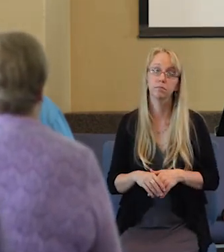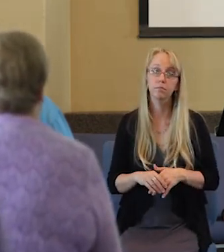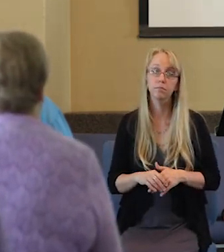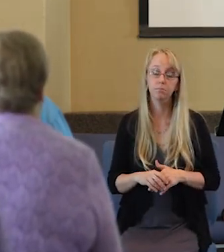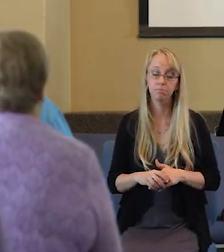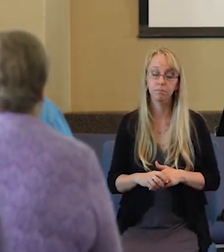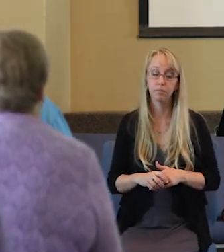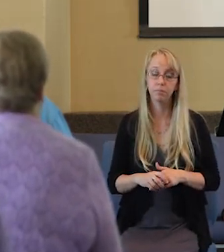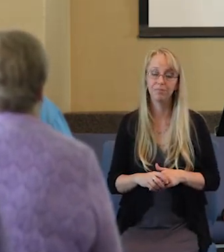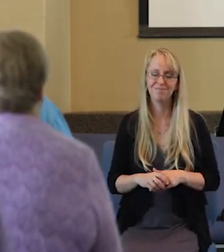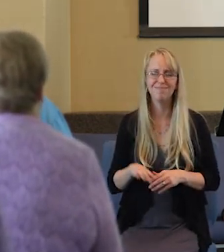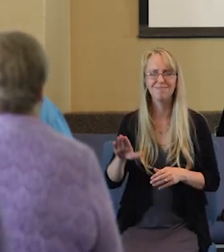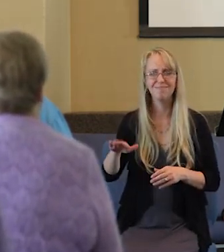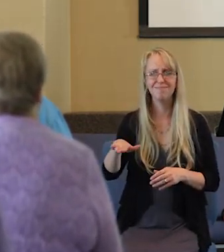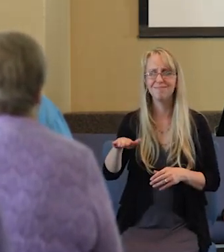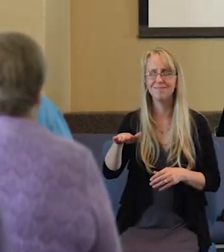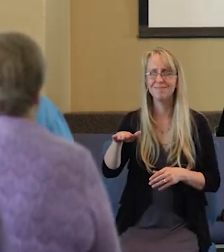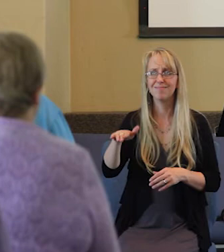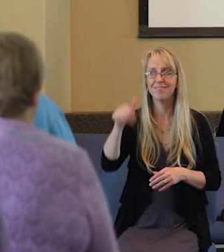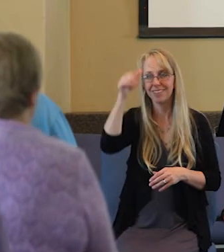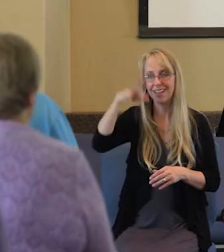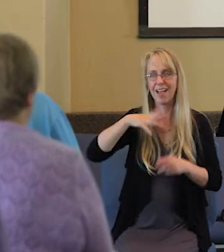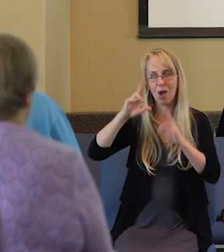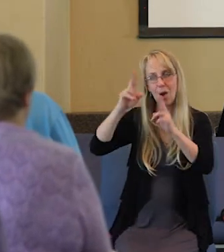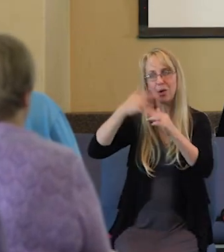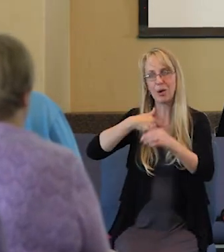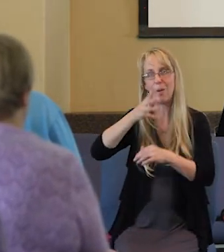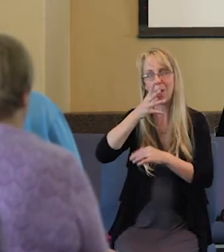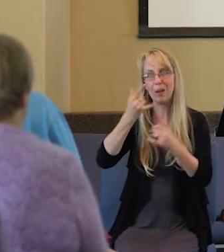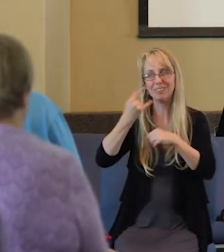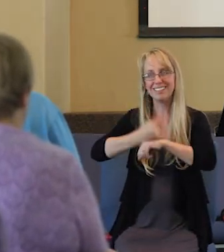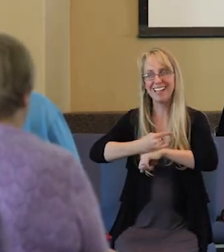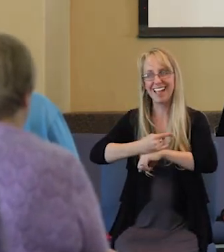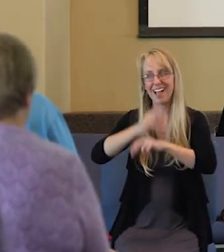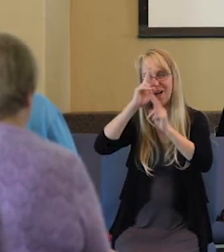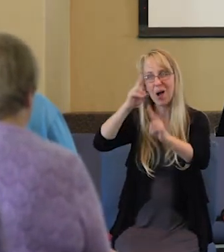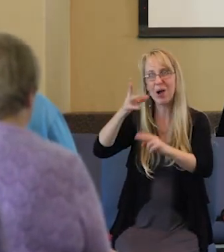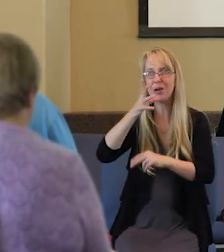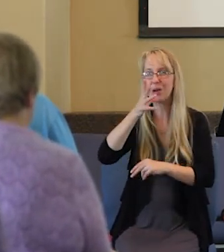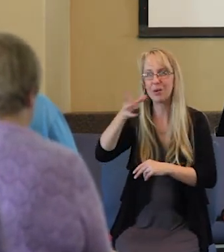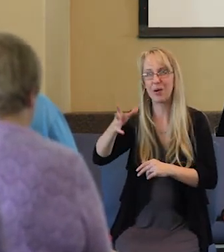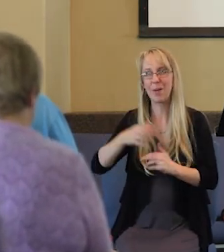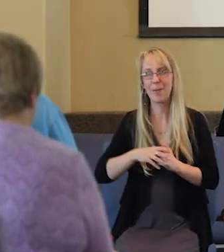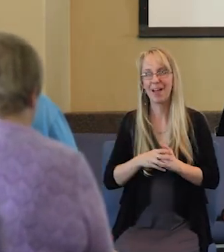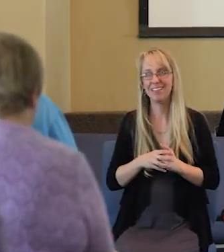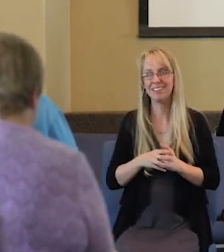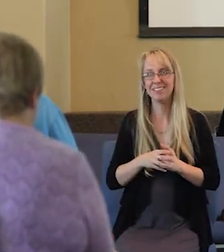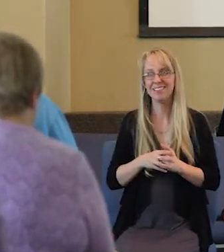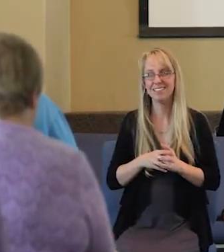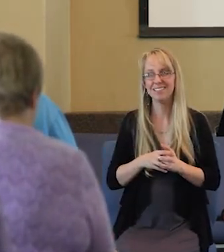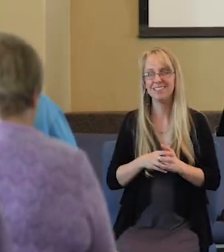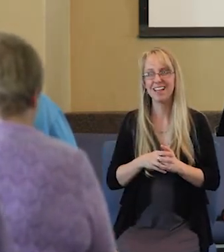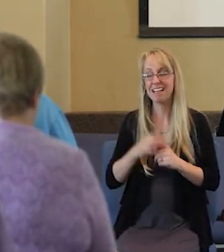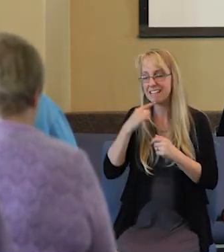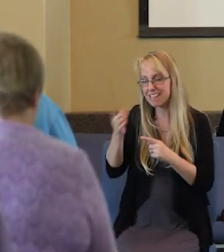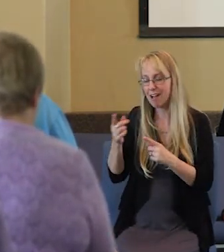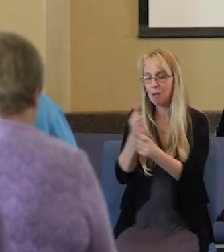Guys, honor your moms today. Honor your grandmothers. Tell them you love